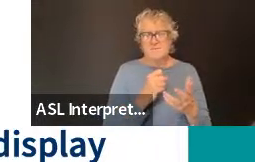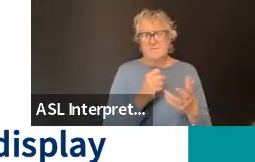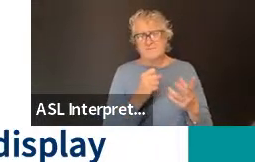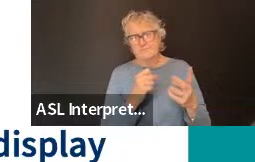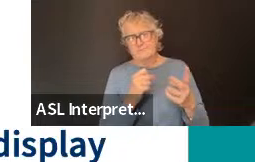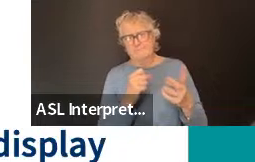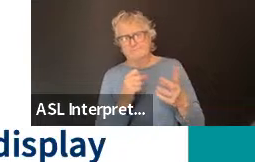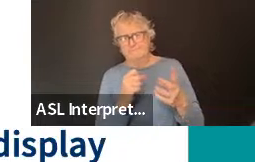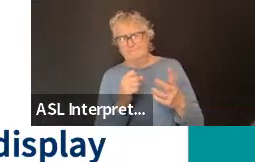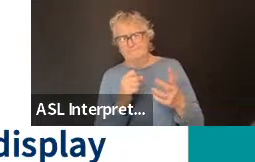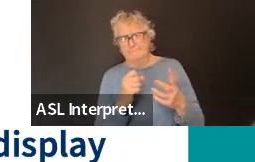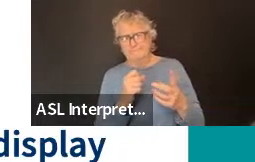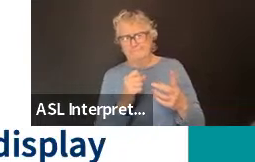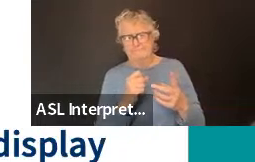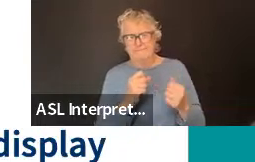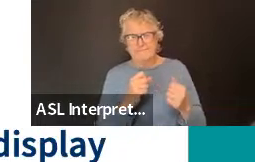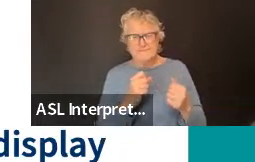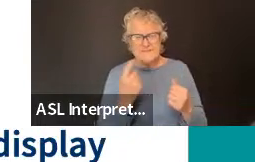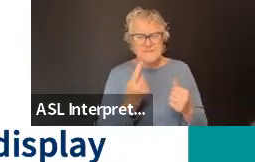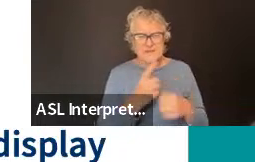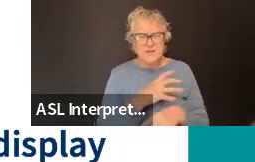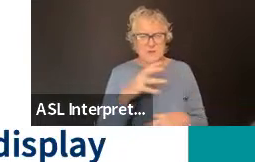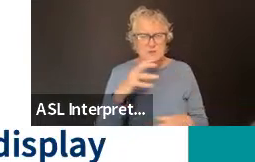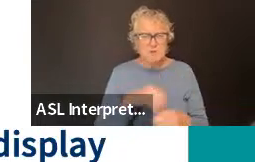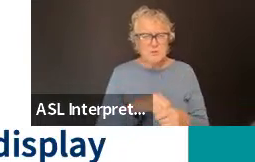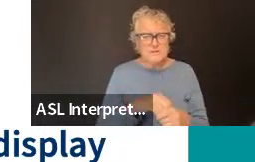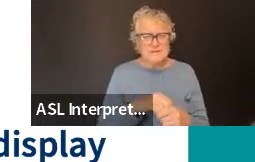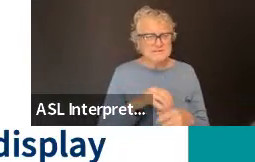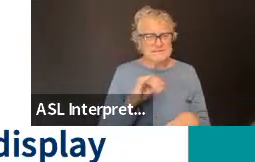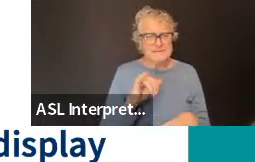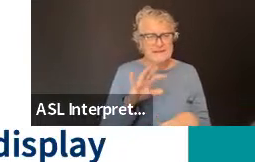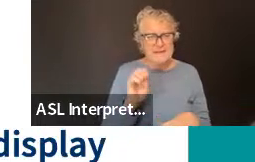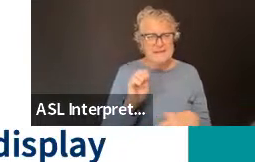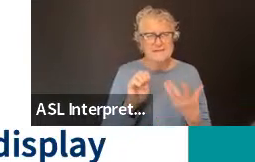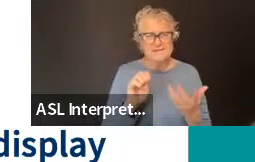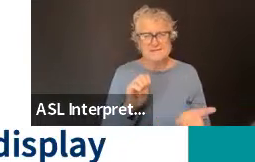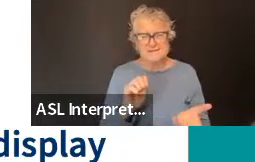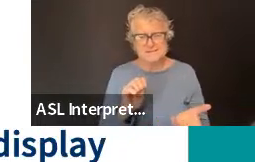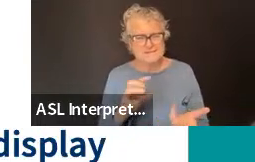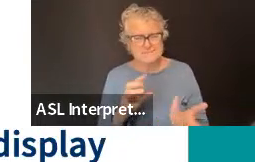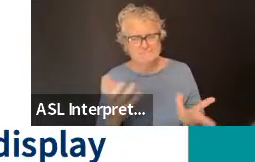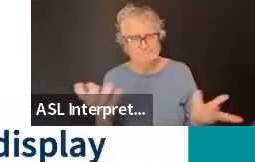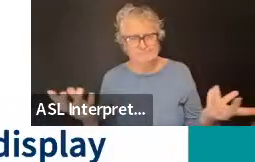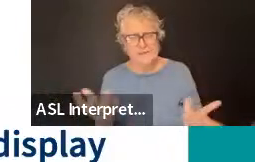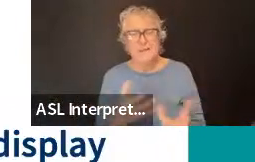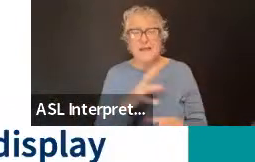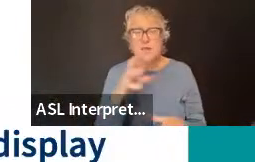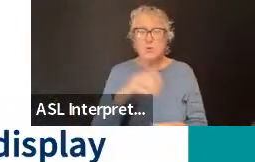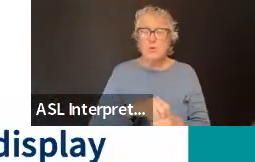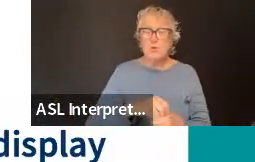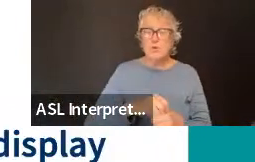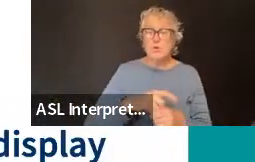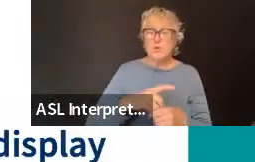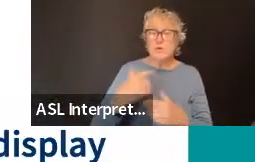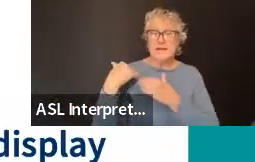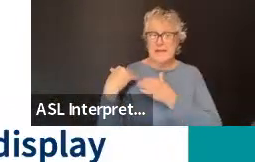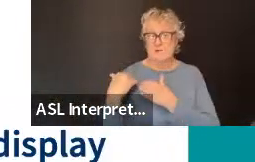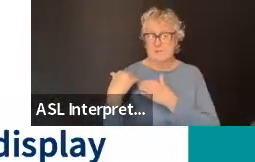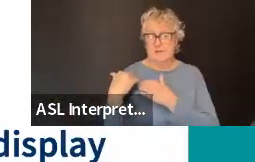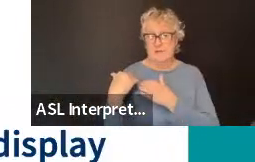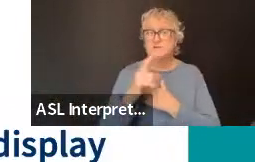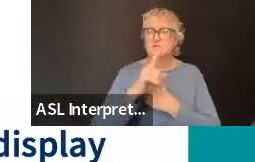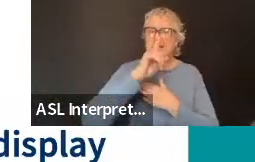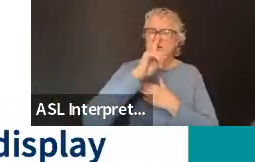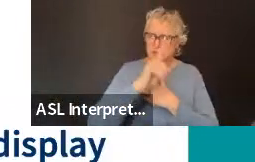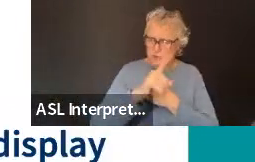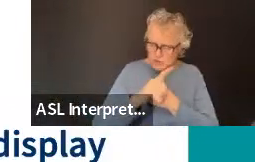to the program and the bridge construction, including designers and builders. Include accountability to ensure that various contractors are adhering to